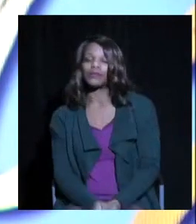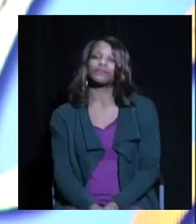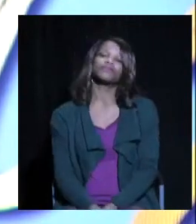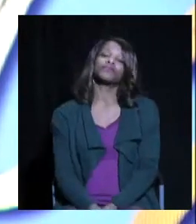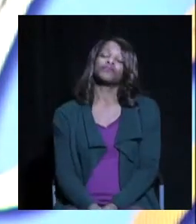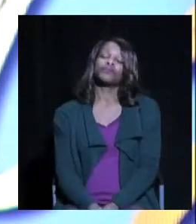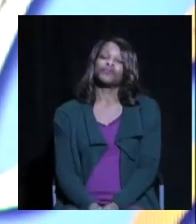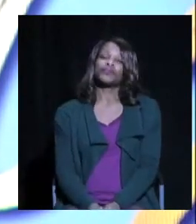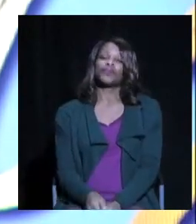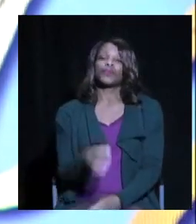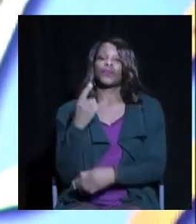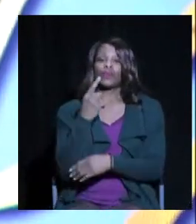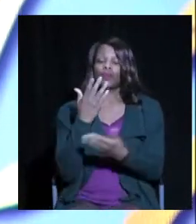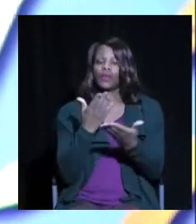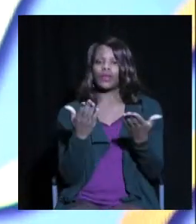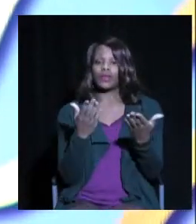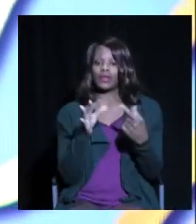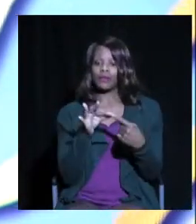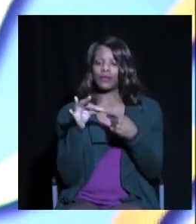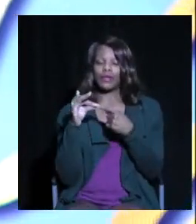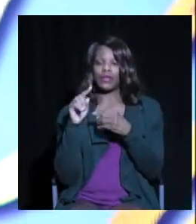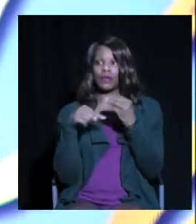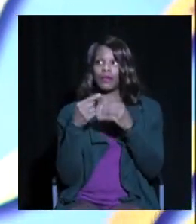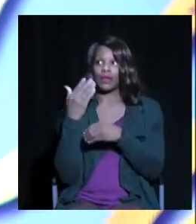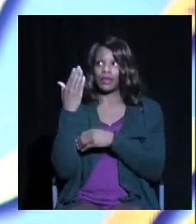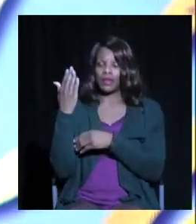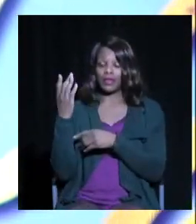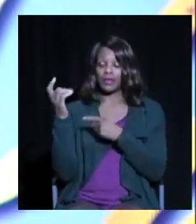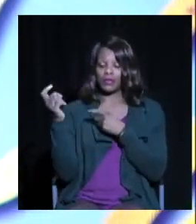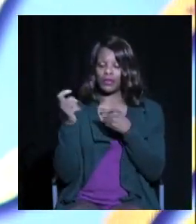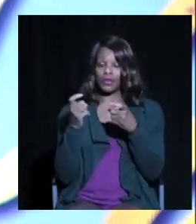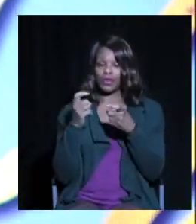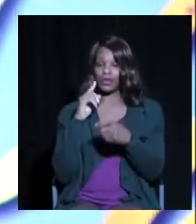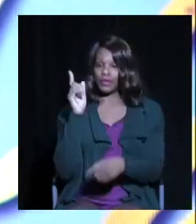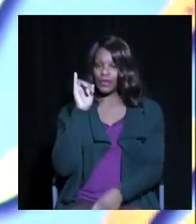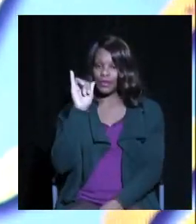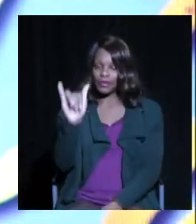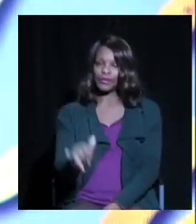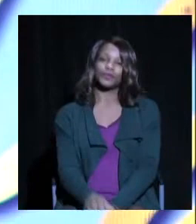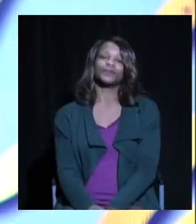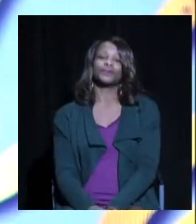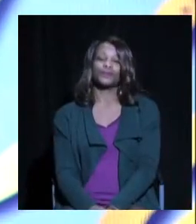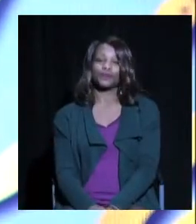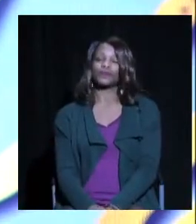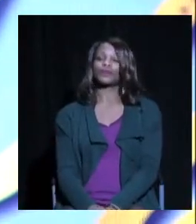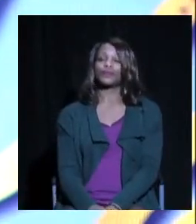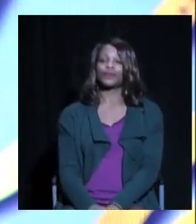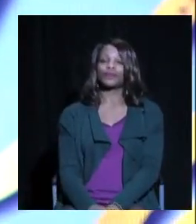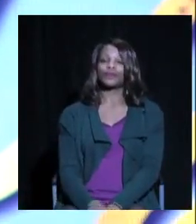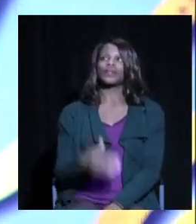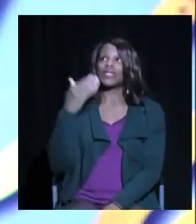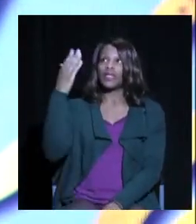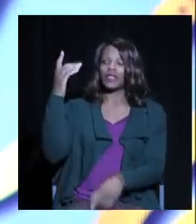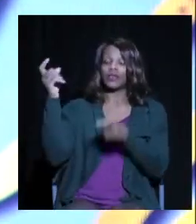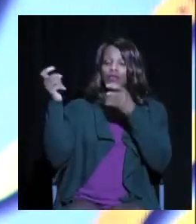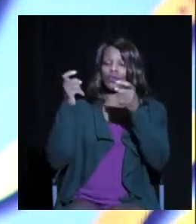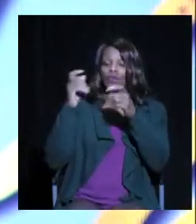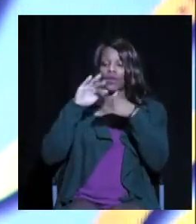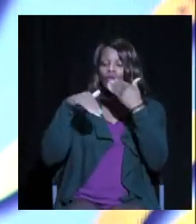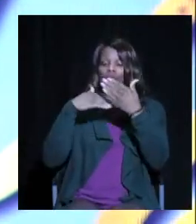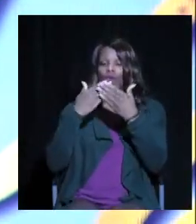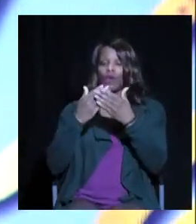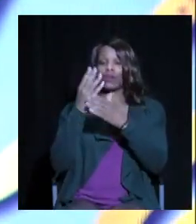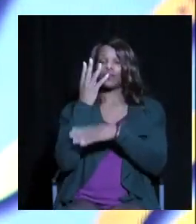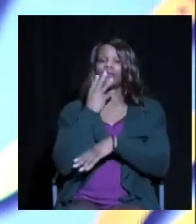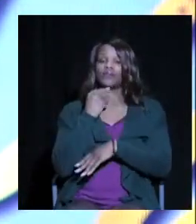And one of the other things that's unique about his reign is that it's forever. Again, it says he'll reign over Jacob's descendants forever. His